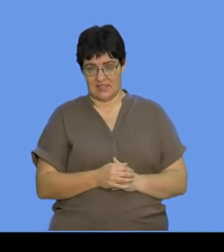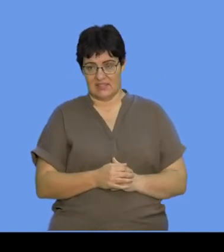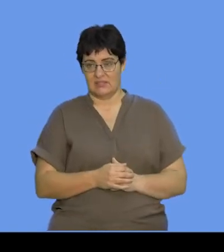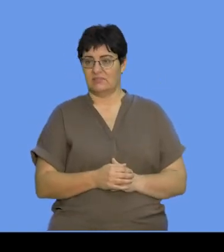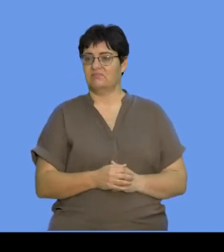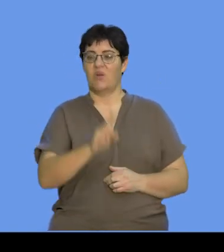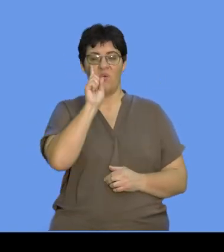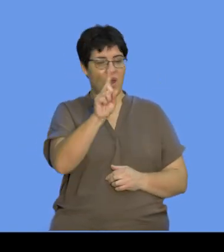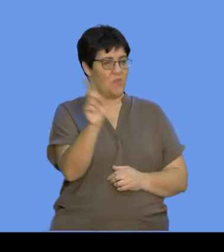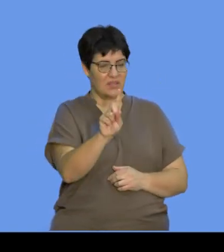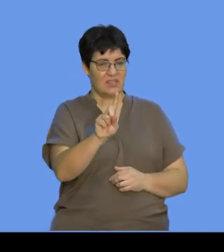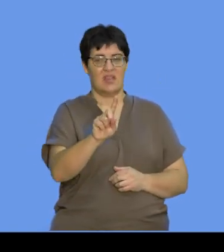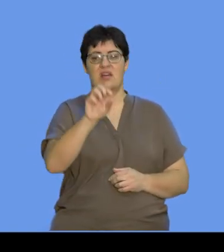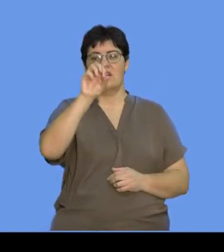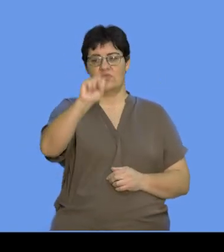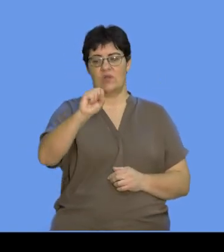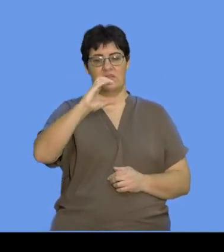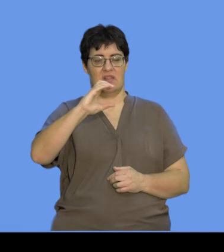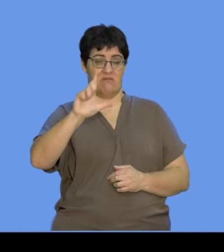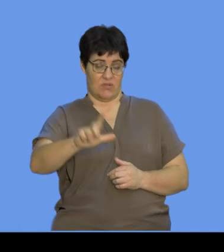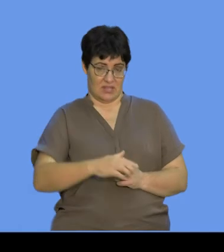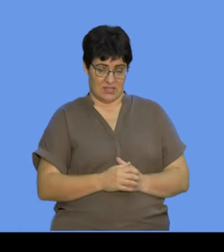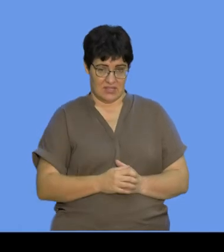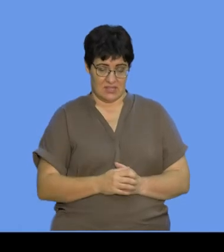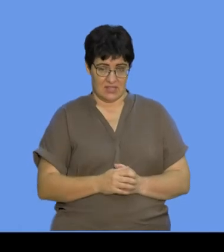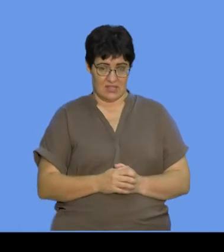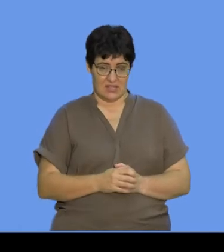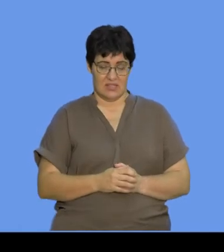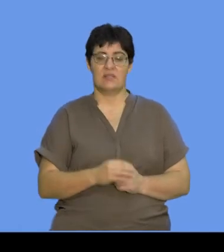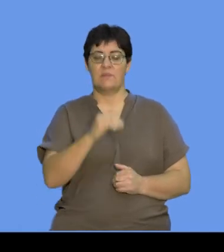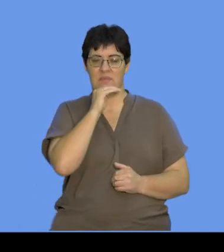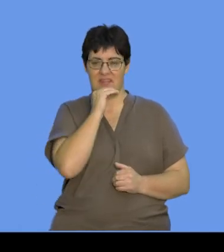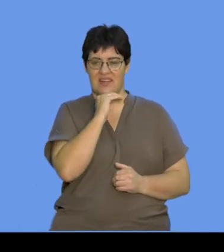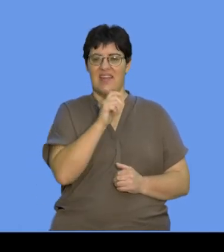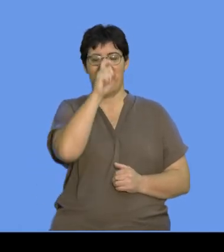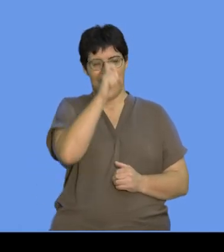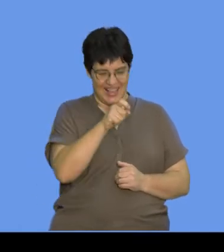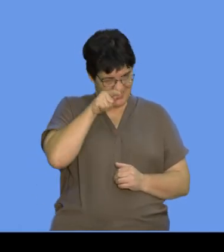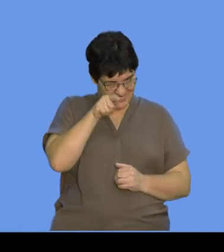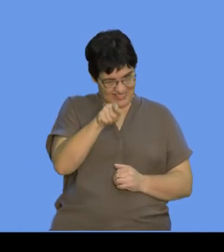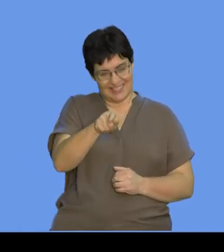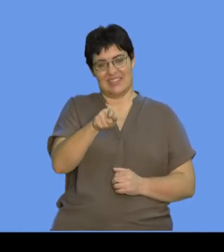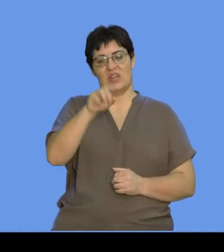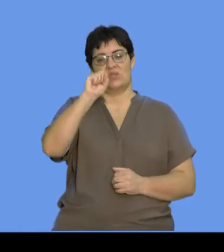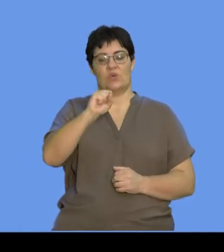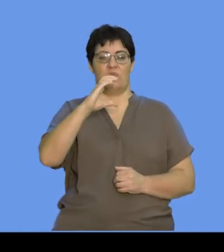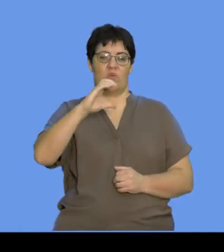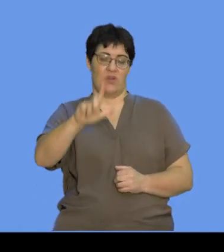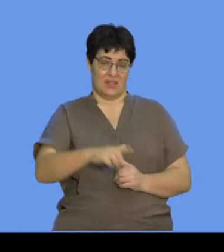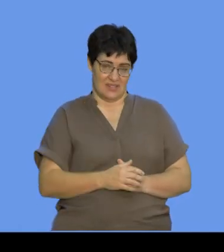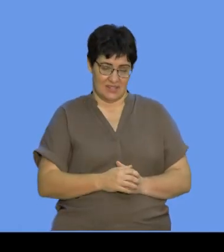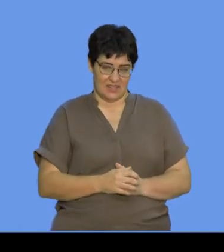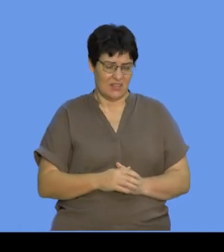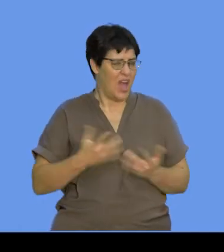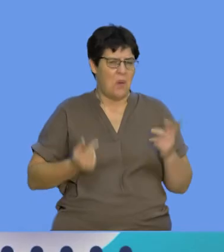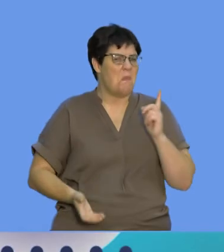one option, which is sodium chloride. Then it simply means to us that X is indeed sodium chloride. But how exactly did we